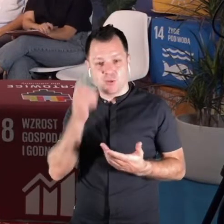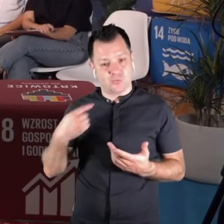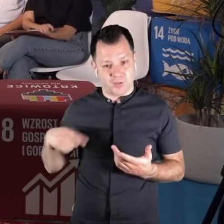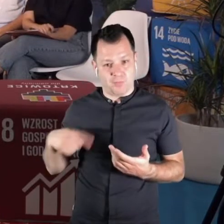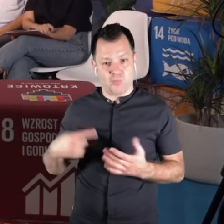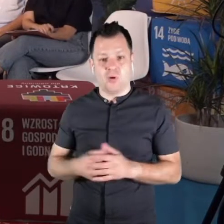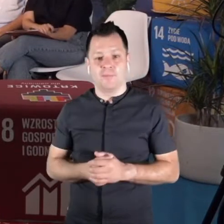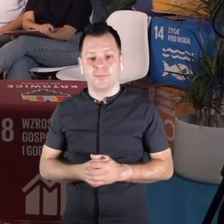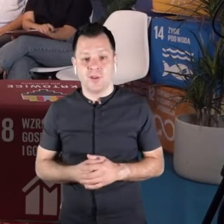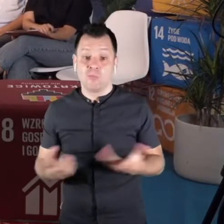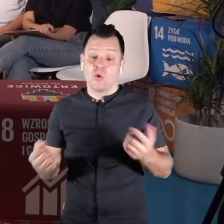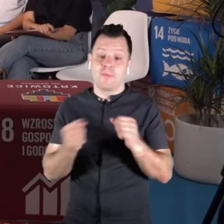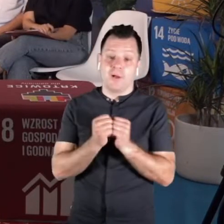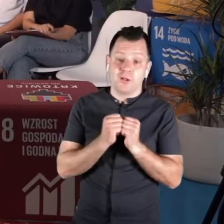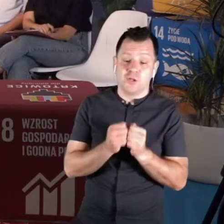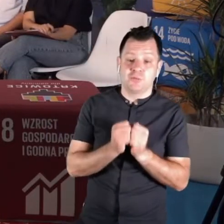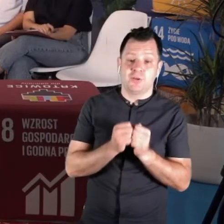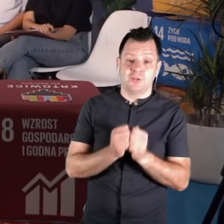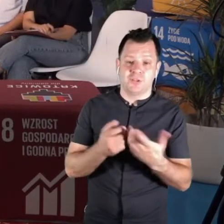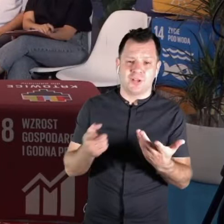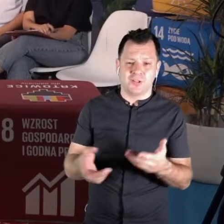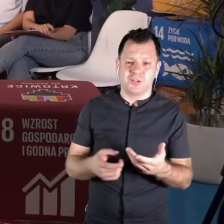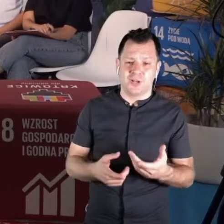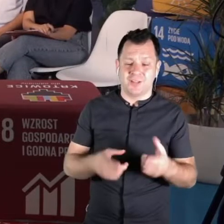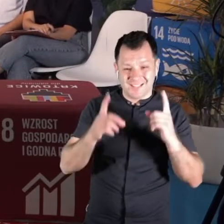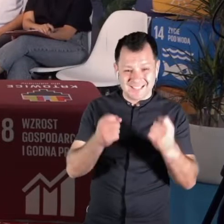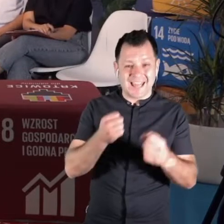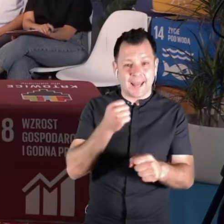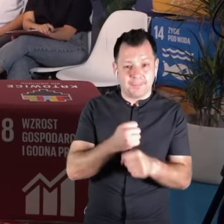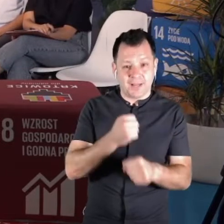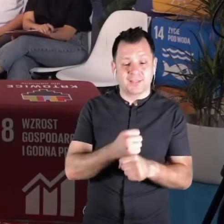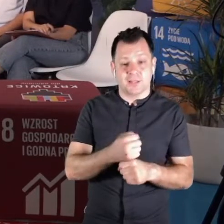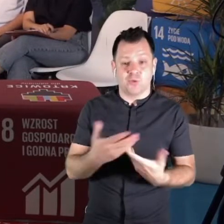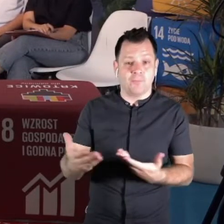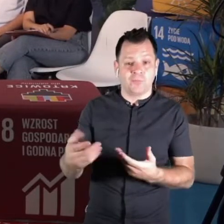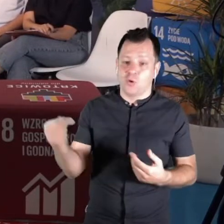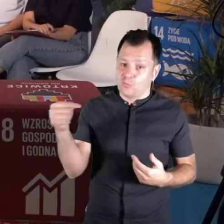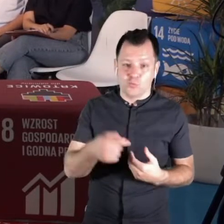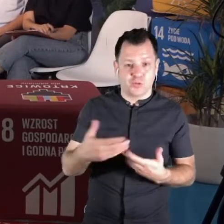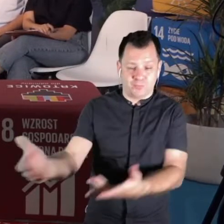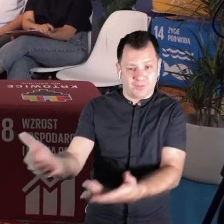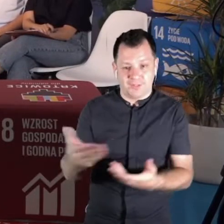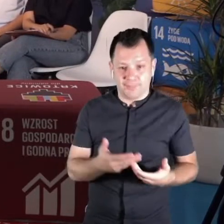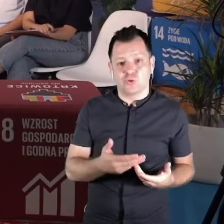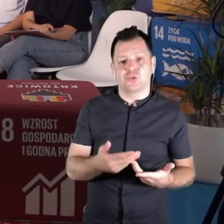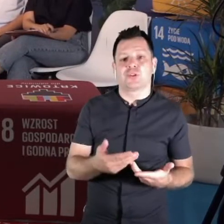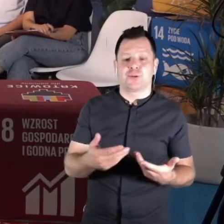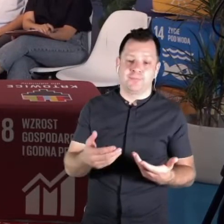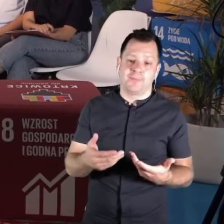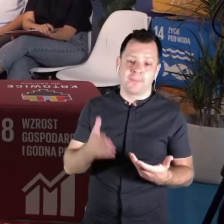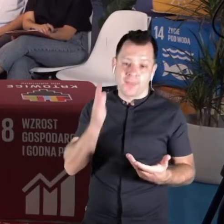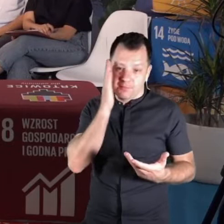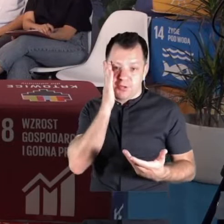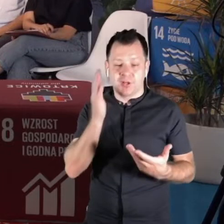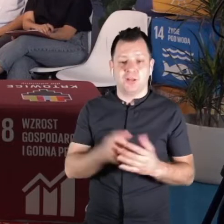to give us feedback, give us information, how they will change it, how does it work, is it fine? So in